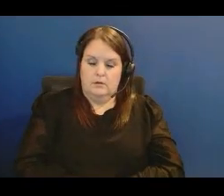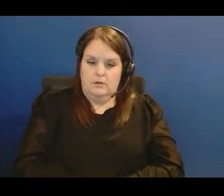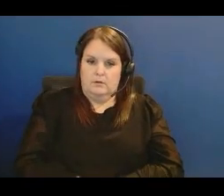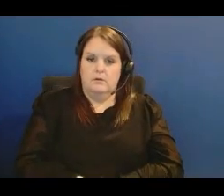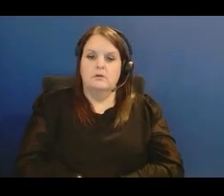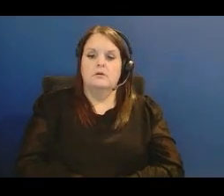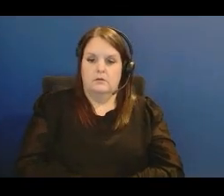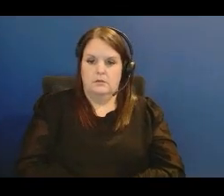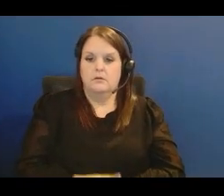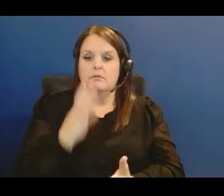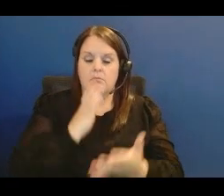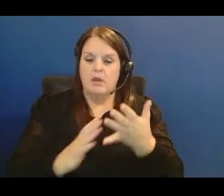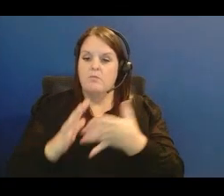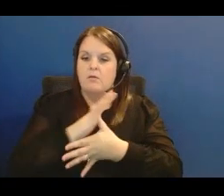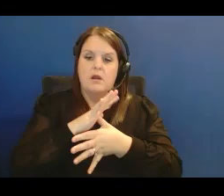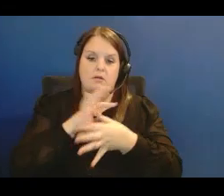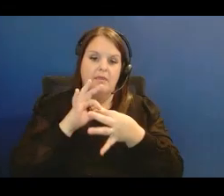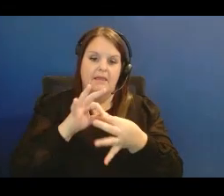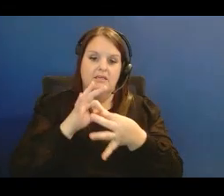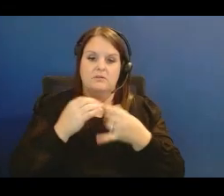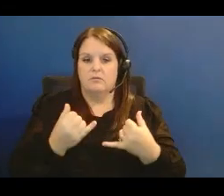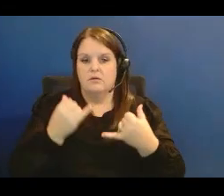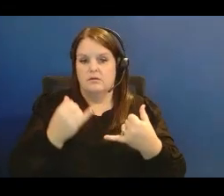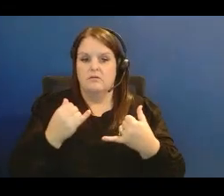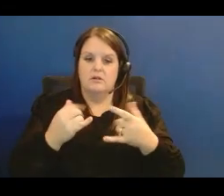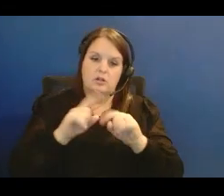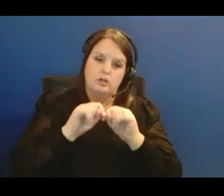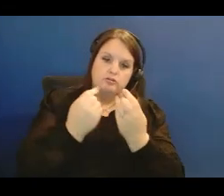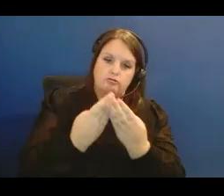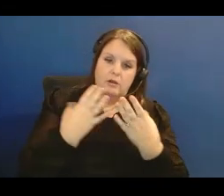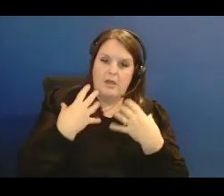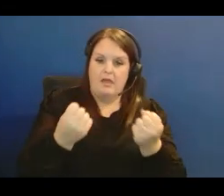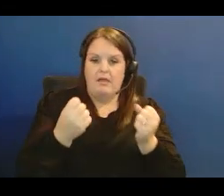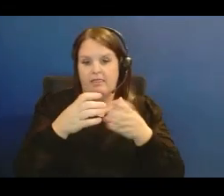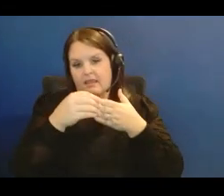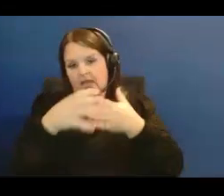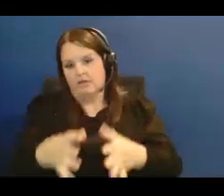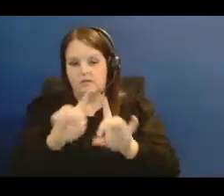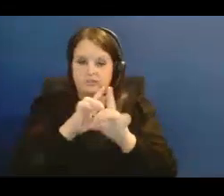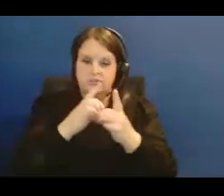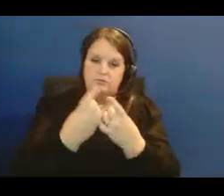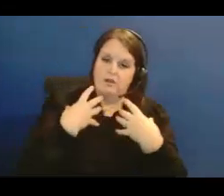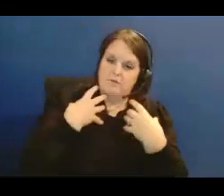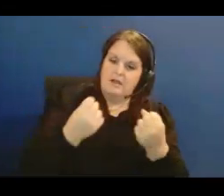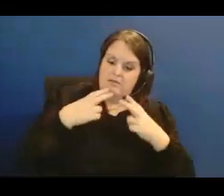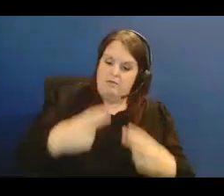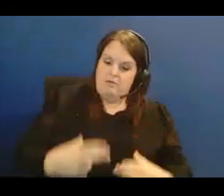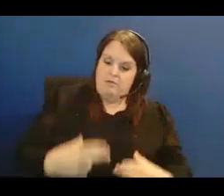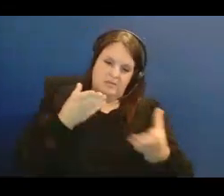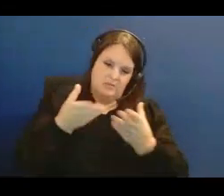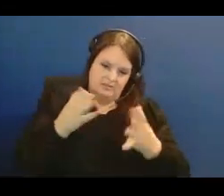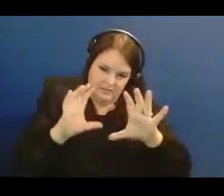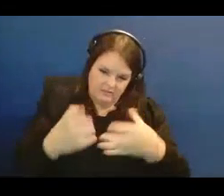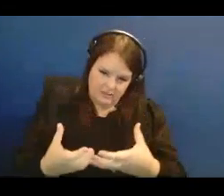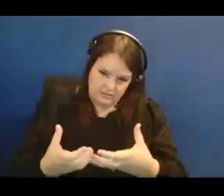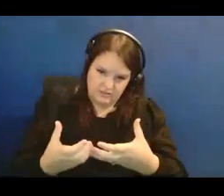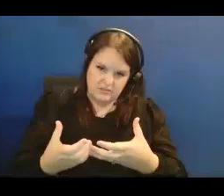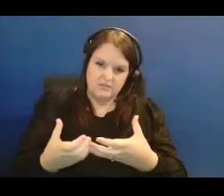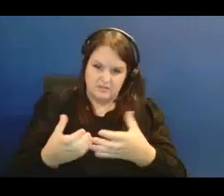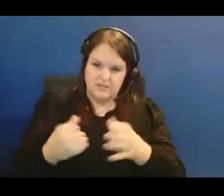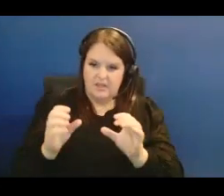My primary relationships at this point include tribal health leaders, Department of Health and Human Services Division, such as the Office